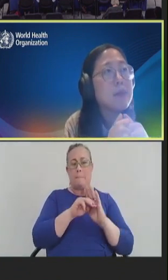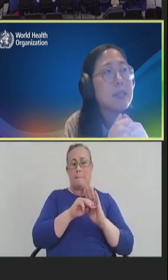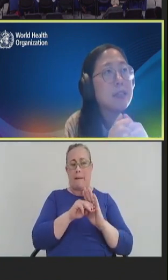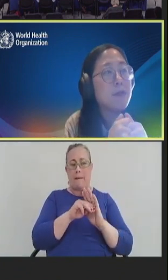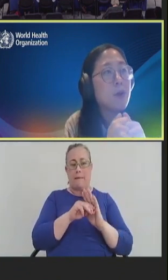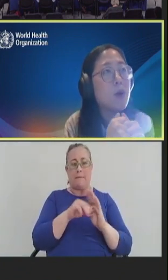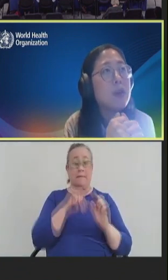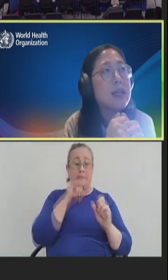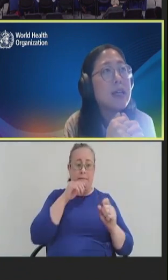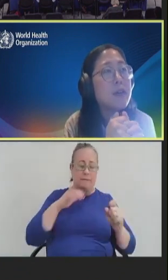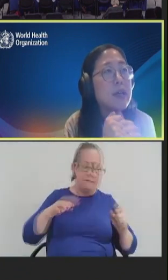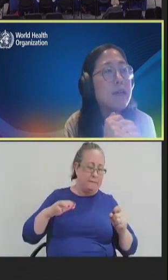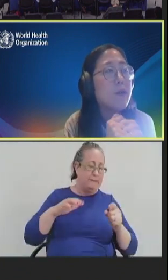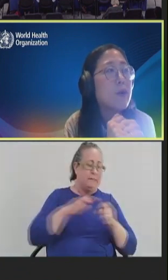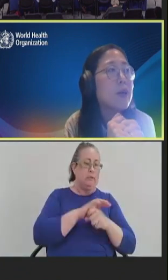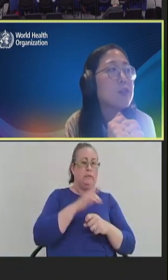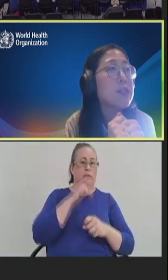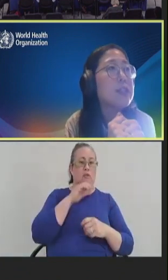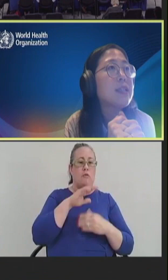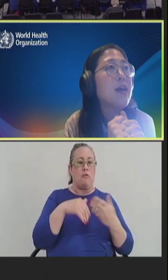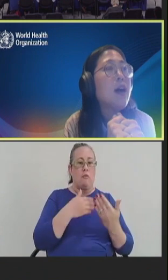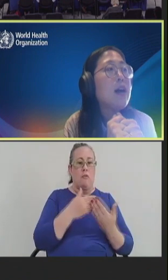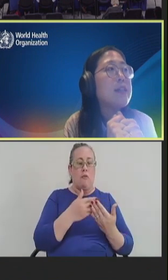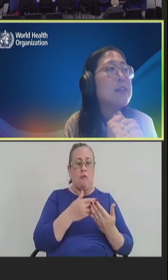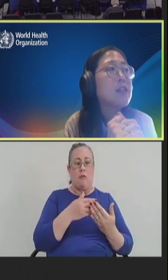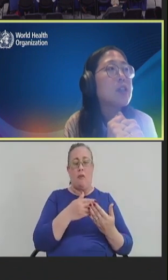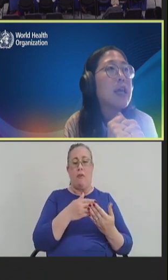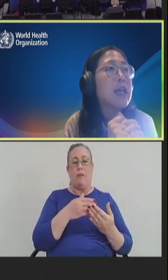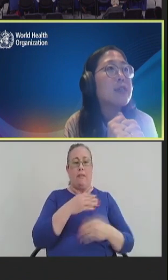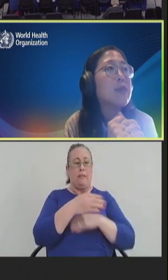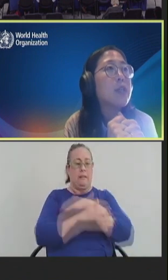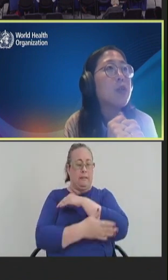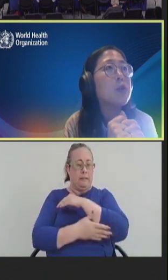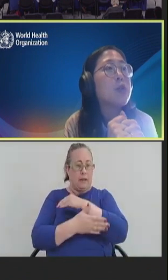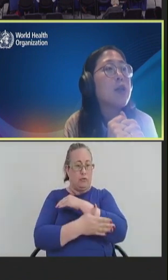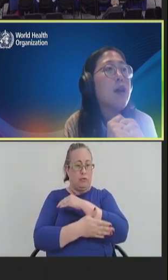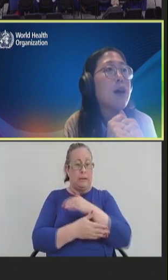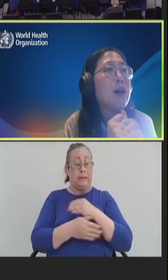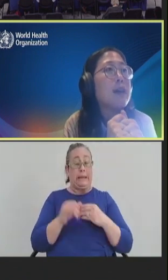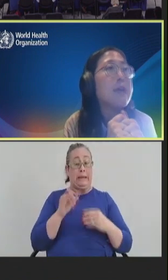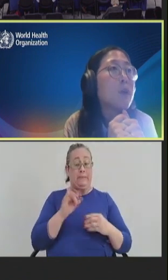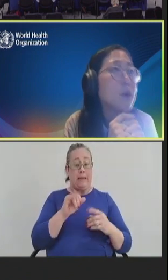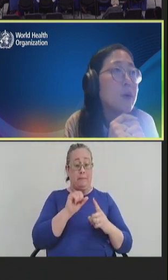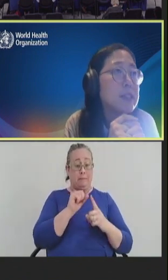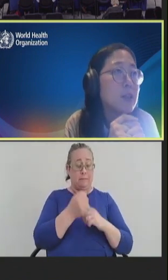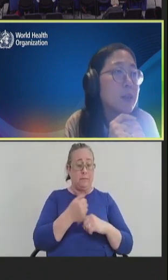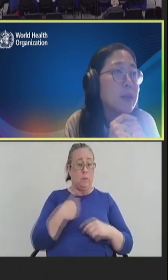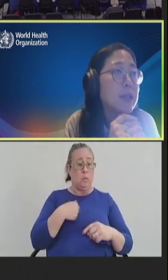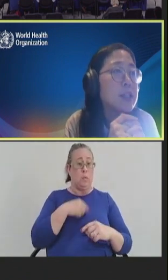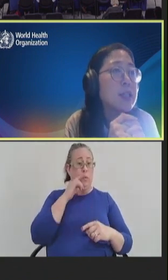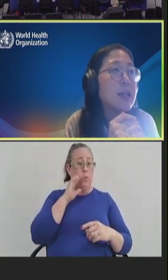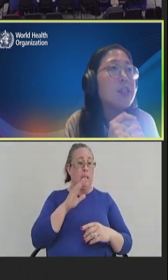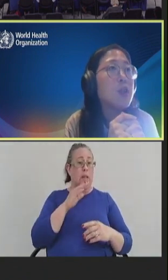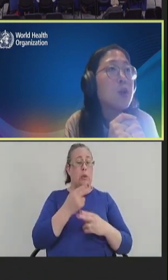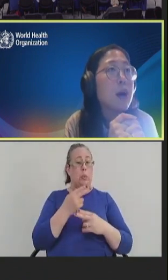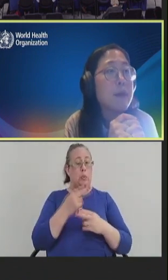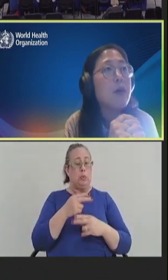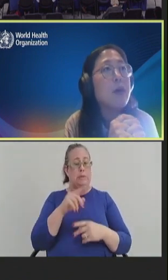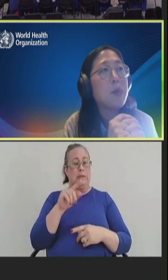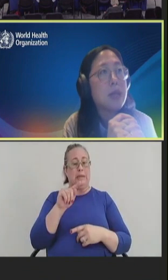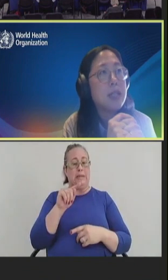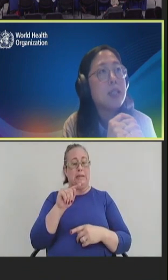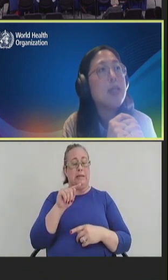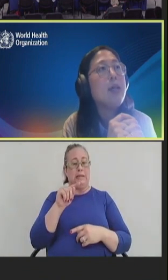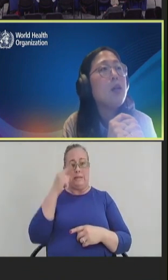not complete for all 994 countries. In such case, we use temporal extrapolation and